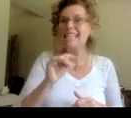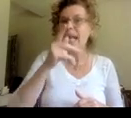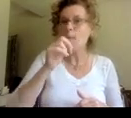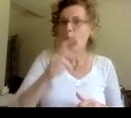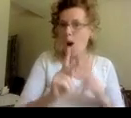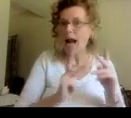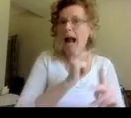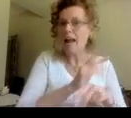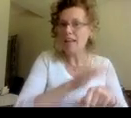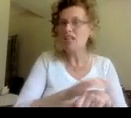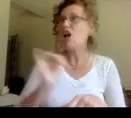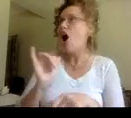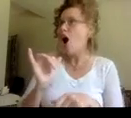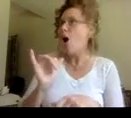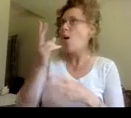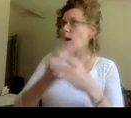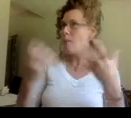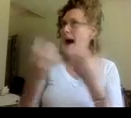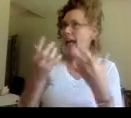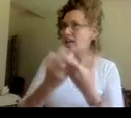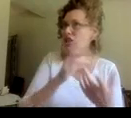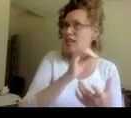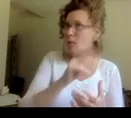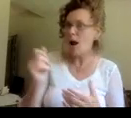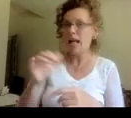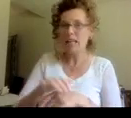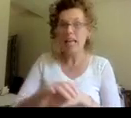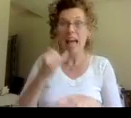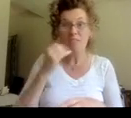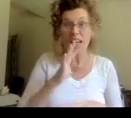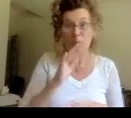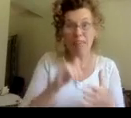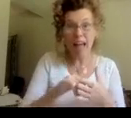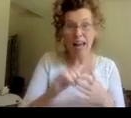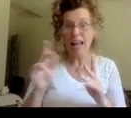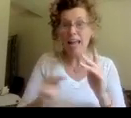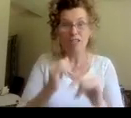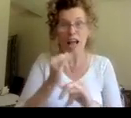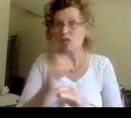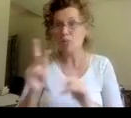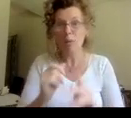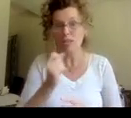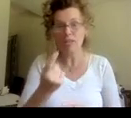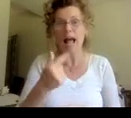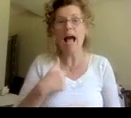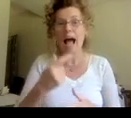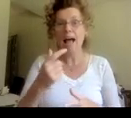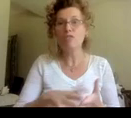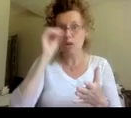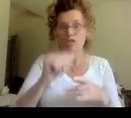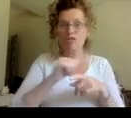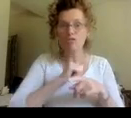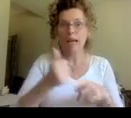Yeah. Singapore and English at the same Singapore, time. Yeah, but if I were to speak Singlish, a lot of people wouldn't understand me internationally. So I had to learn to train myself